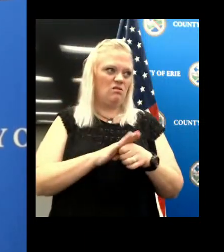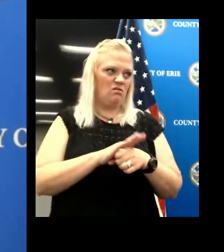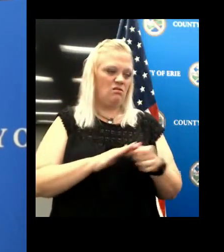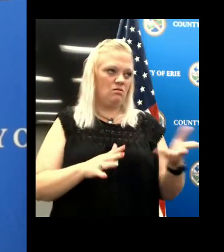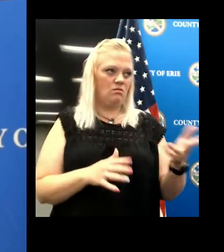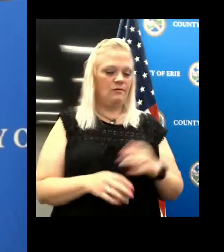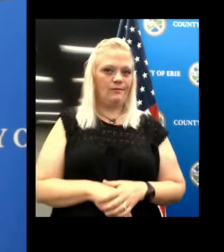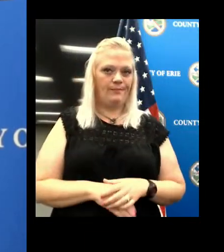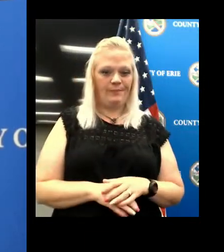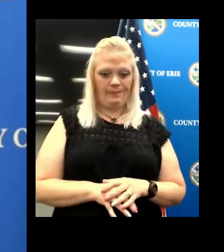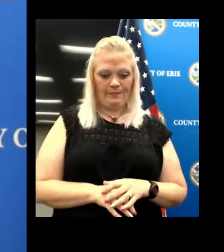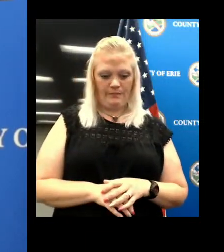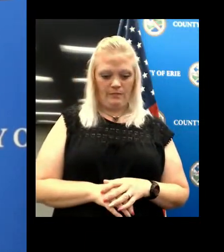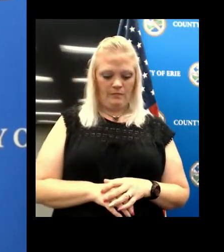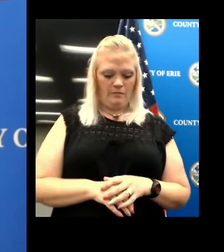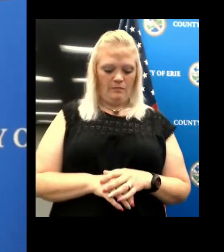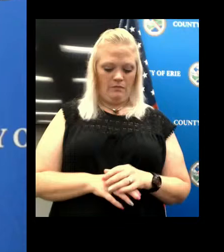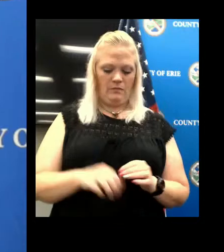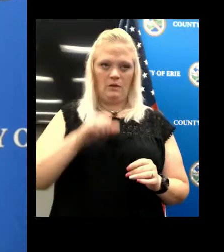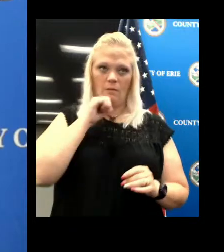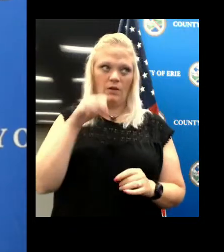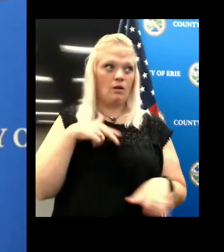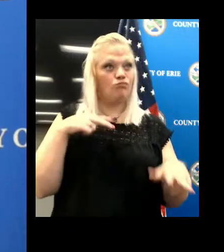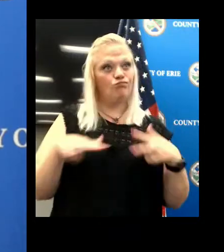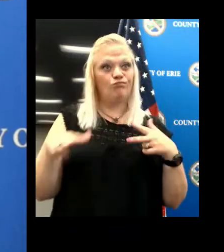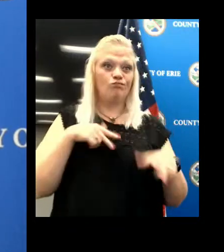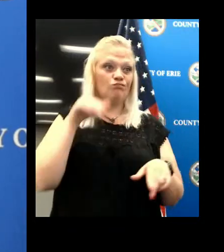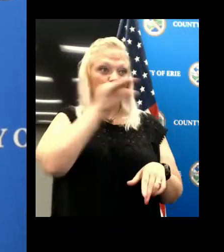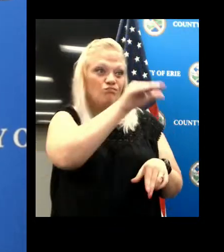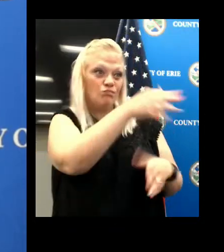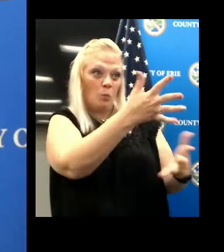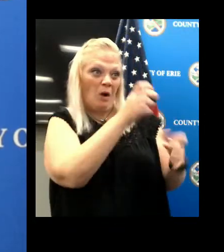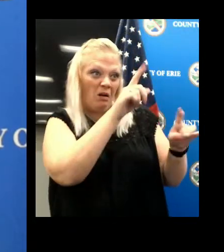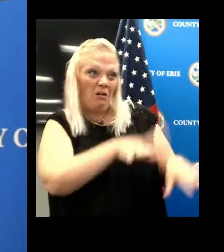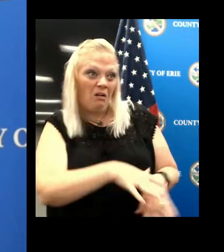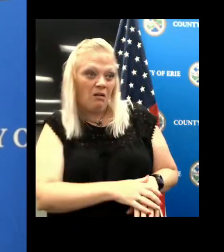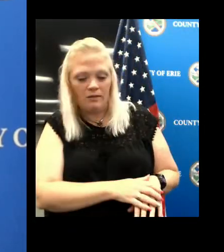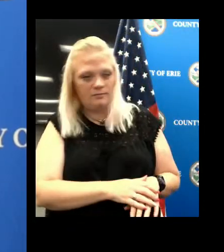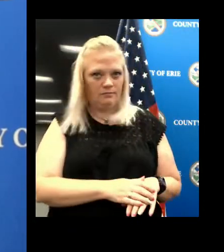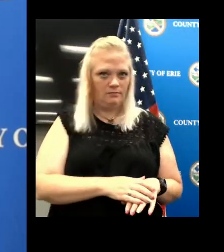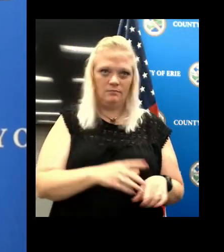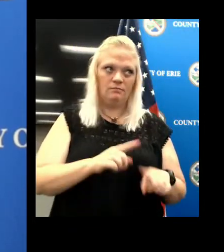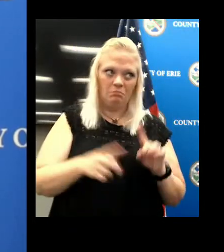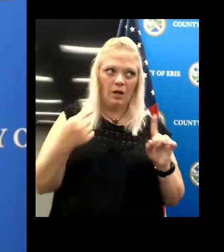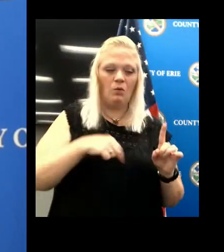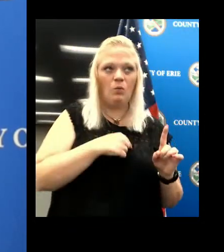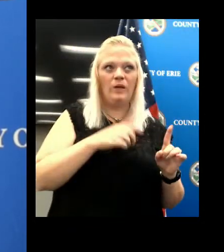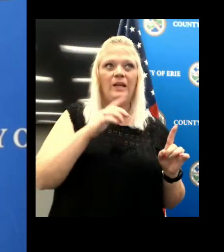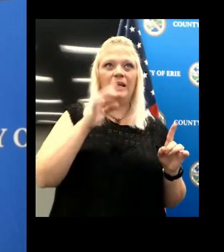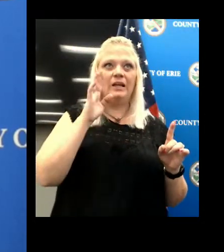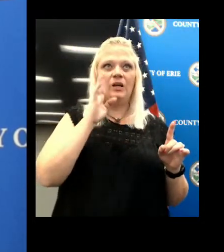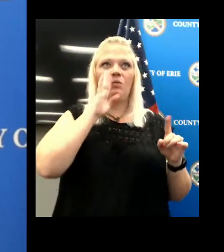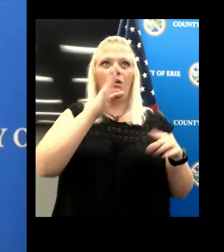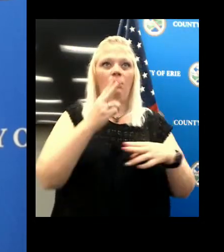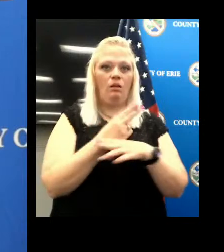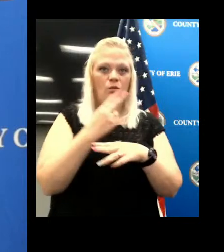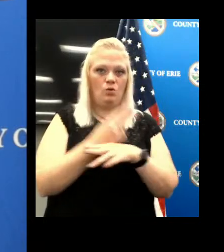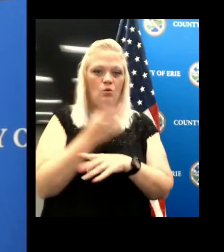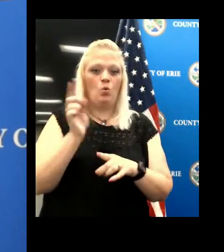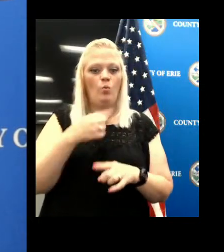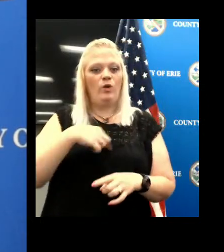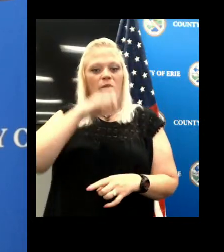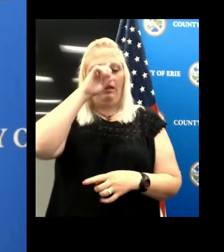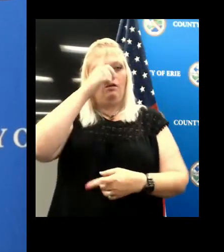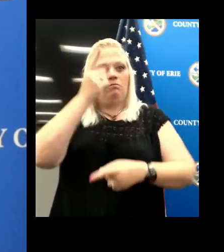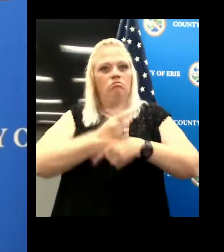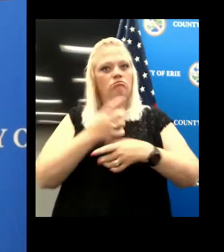sites. But we're not going to walk down the street and say, hey, you want to get tested? But we are going to use it where we think it's an